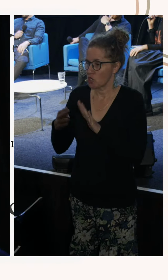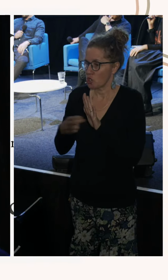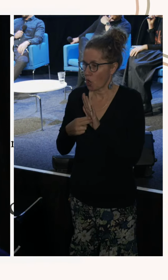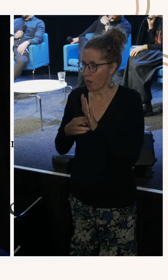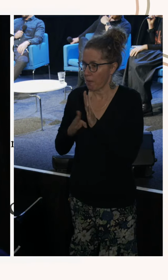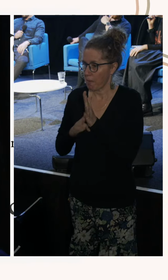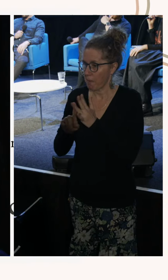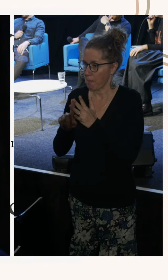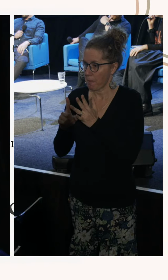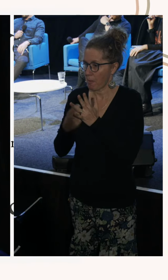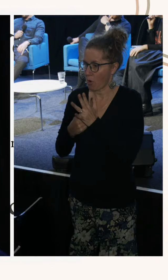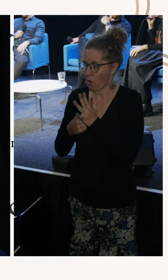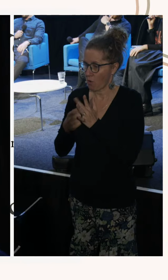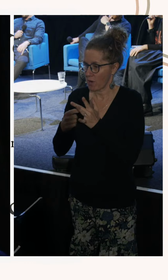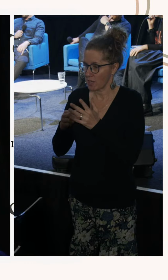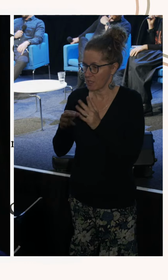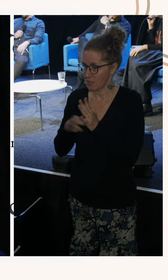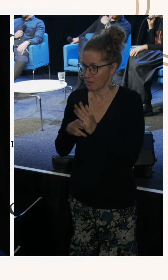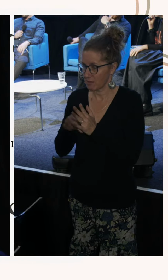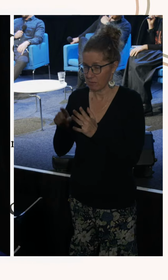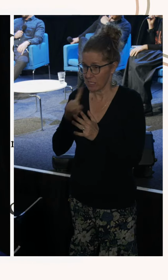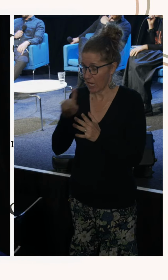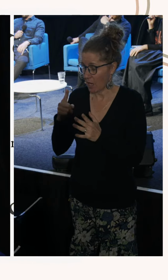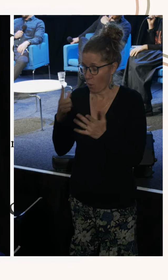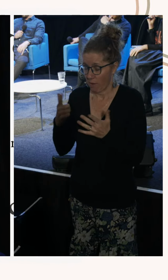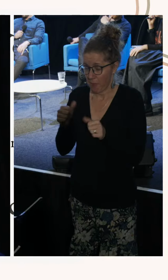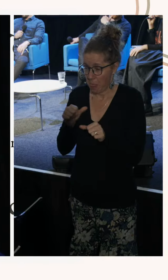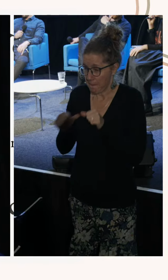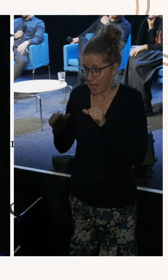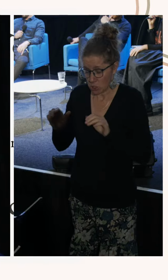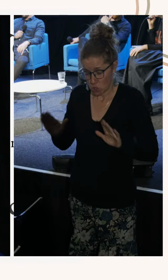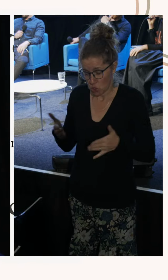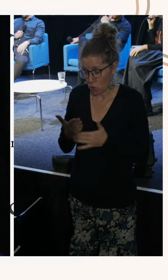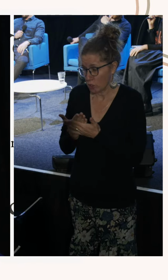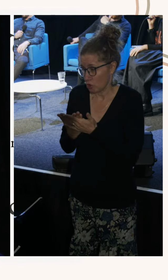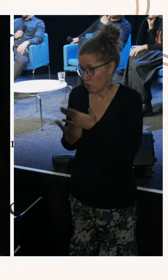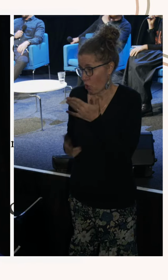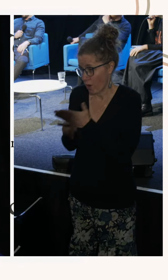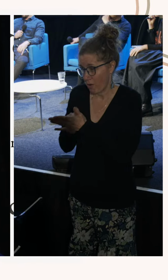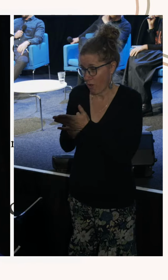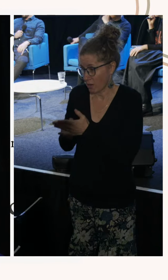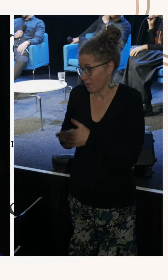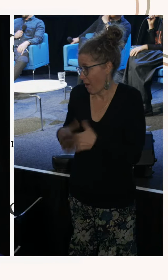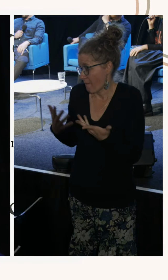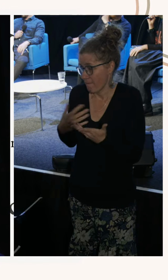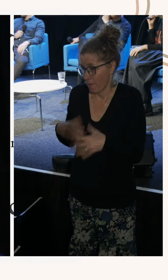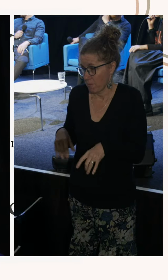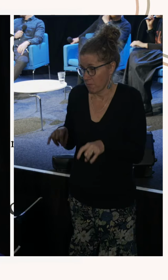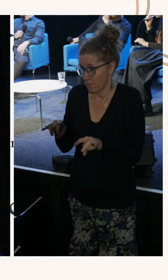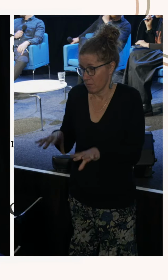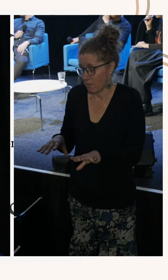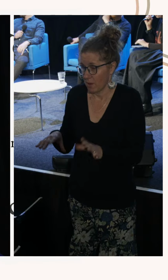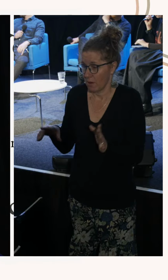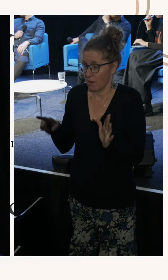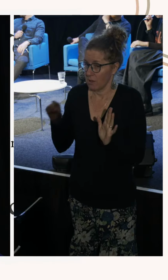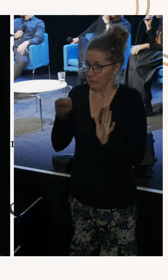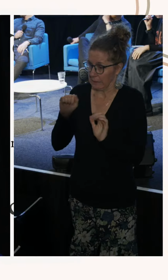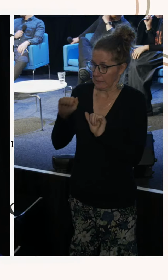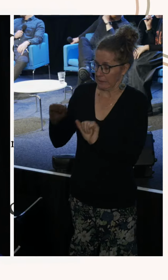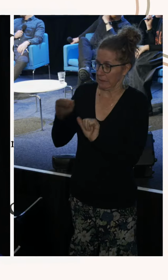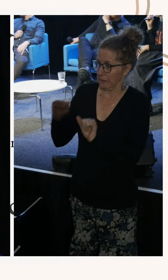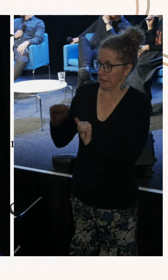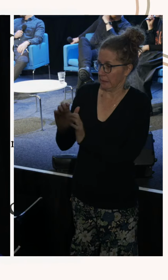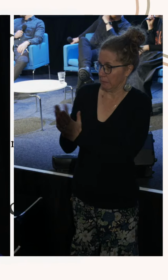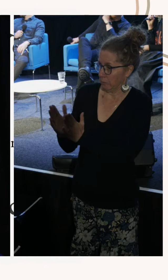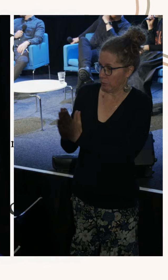much associated with Overland, is one of the greatest short story writers that the country has ever produced. And his